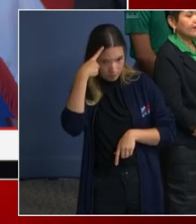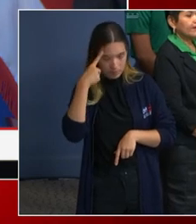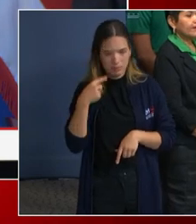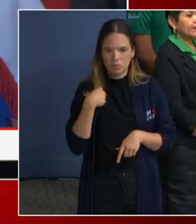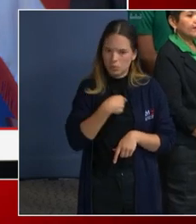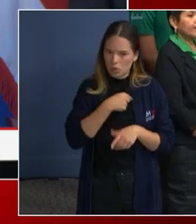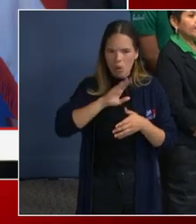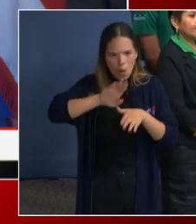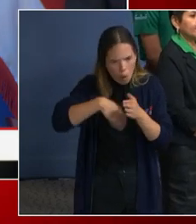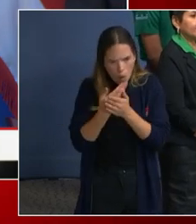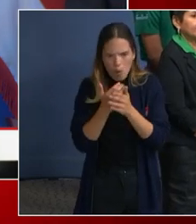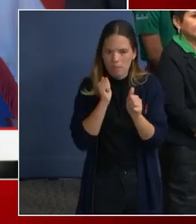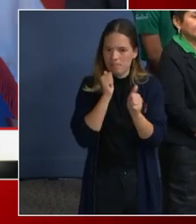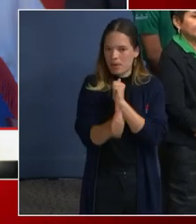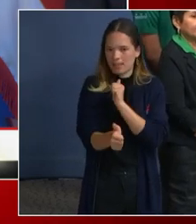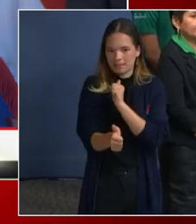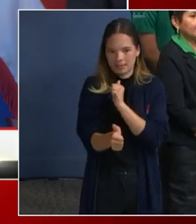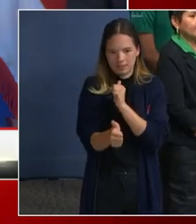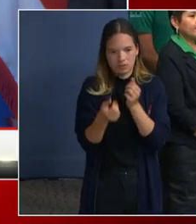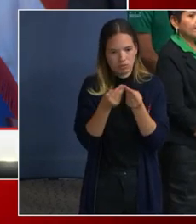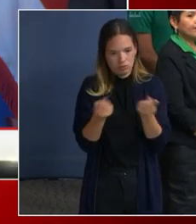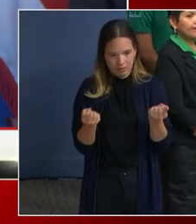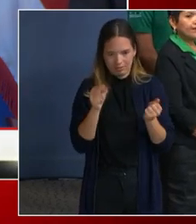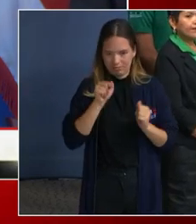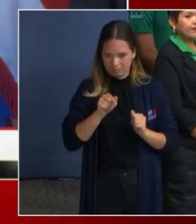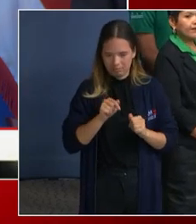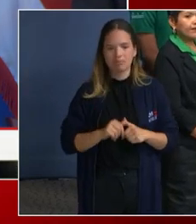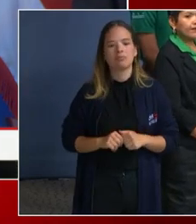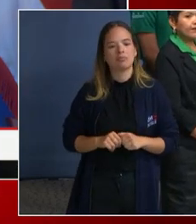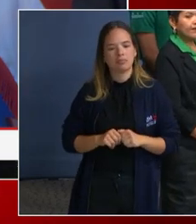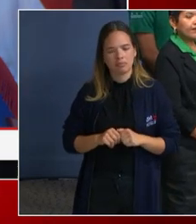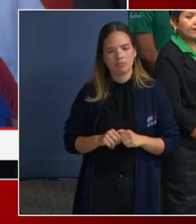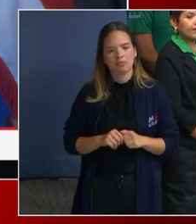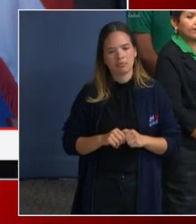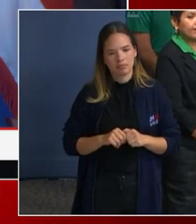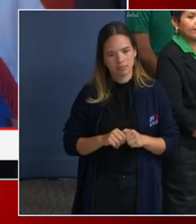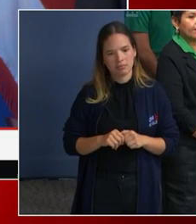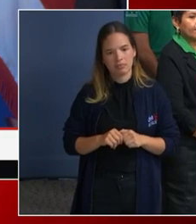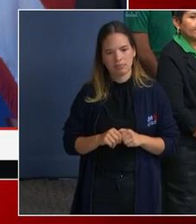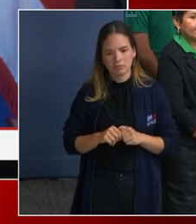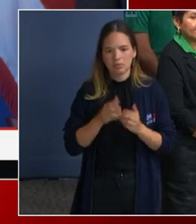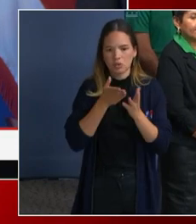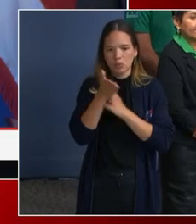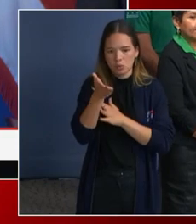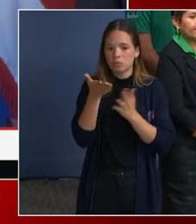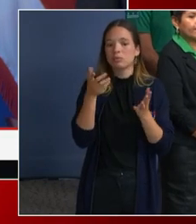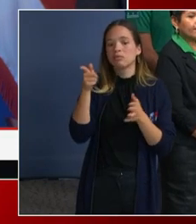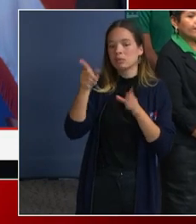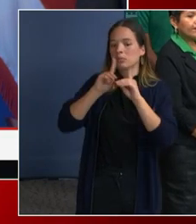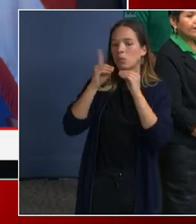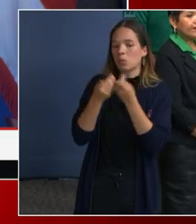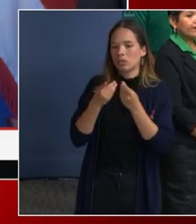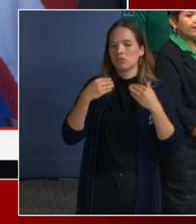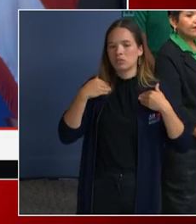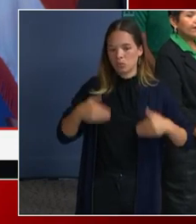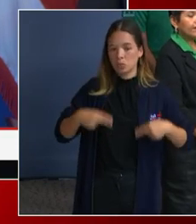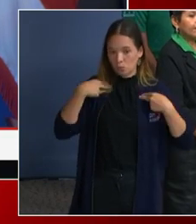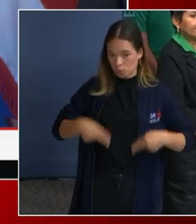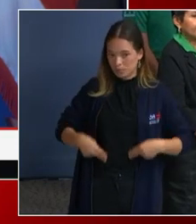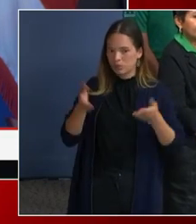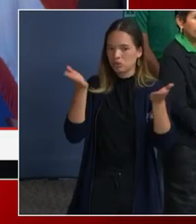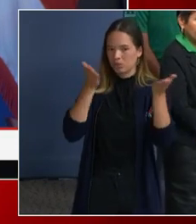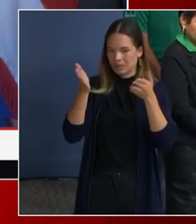resolution for regional cooperation through our departments of human services and through our emergency management